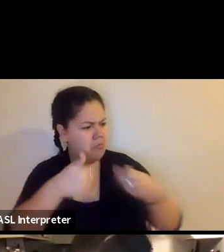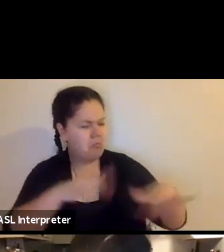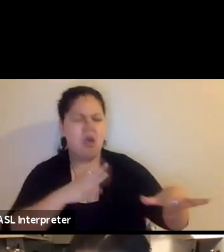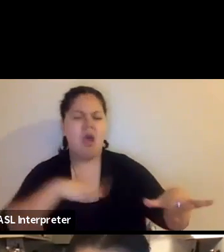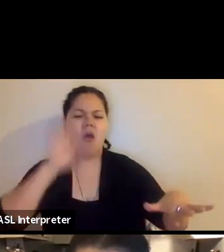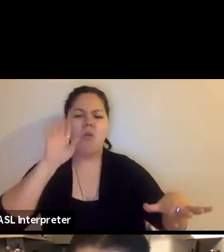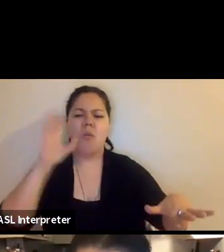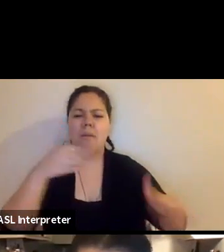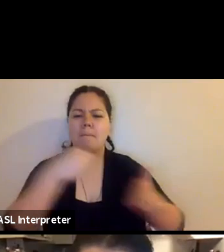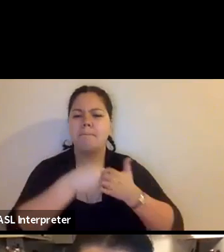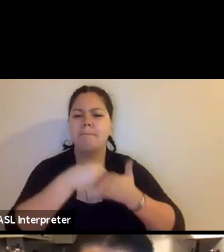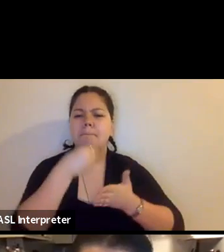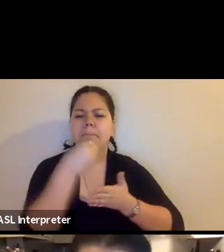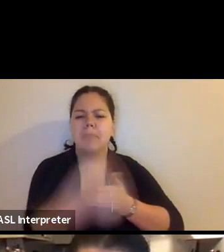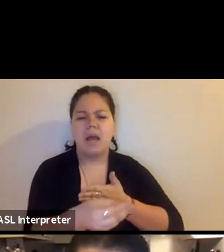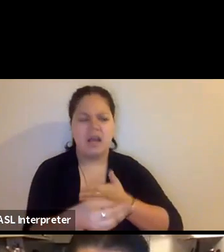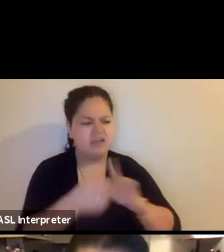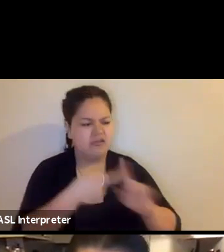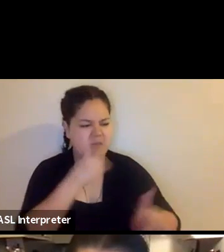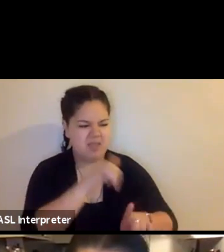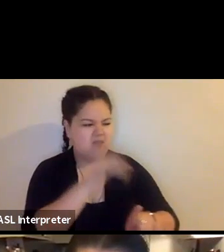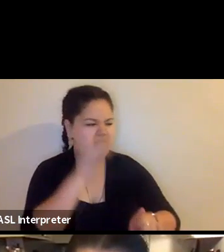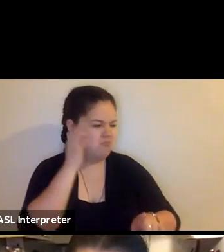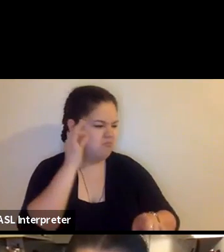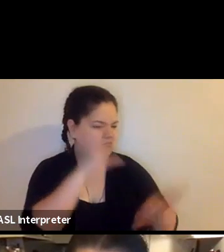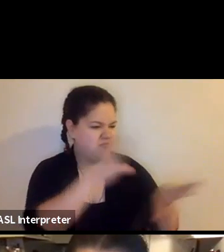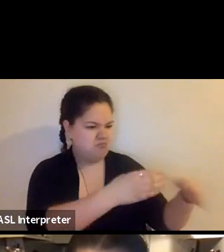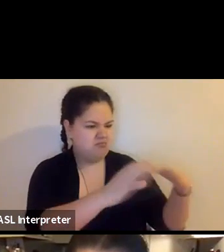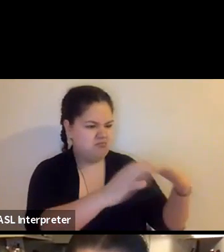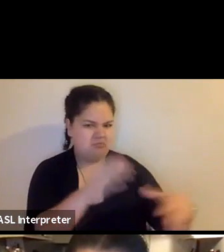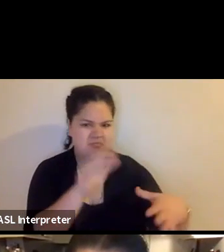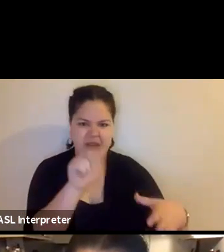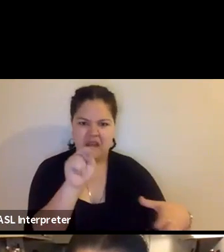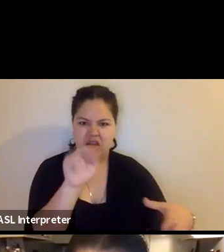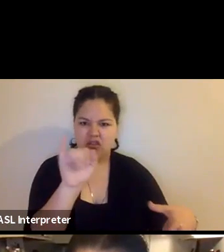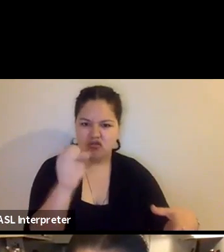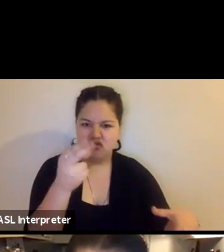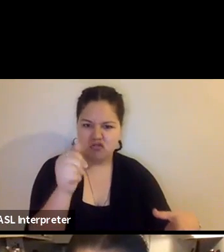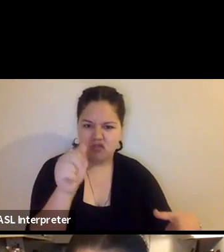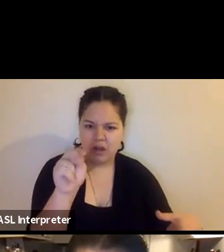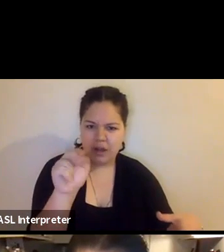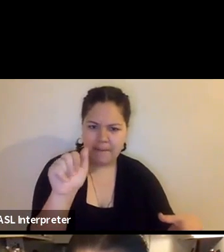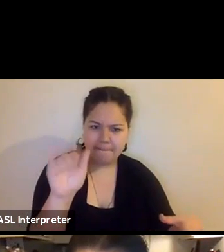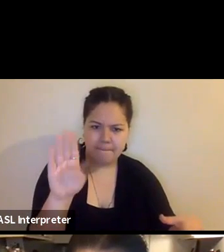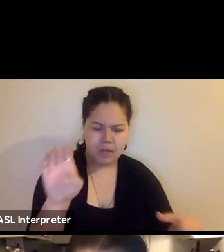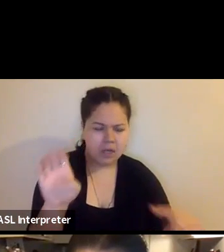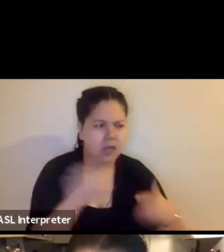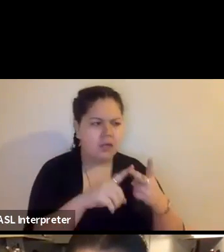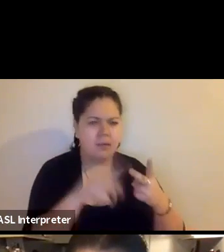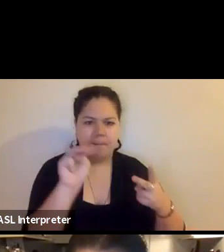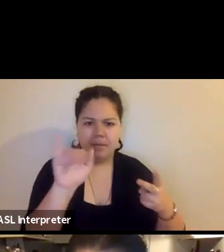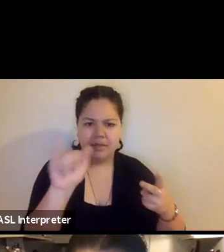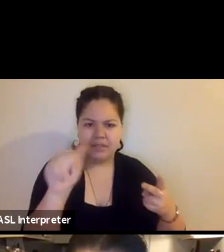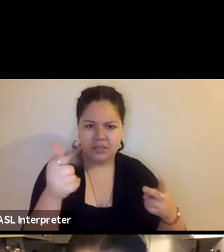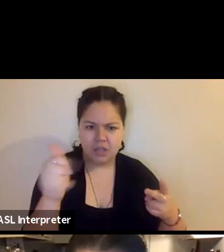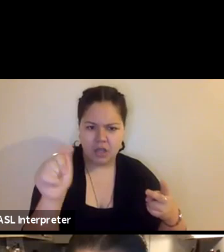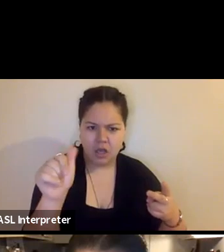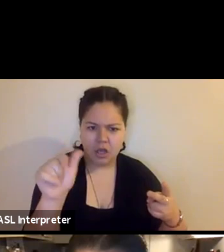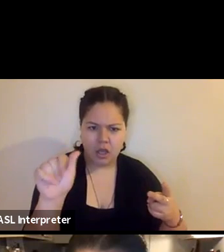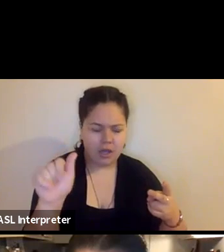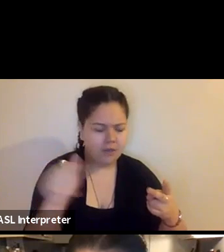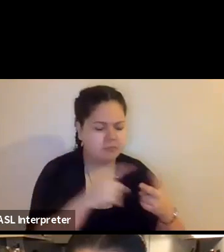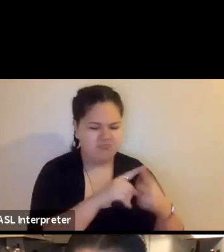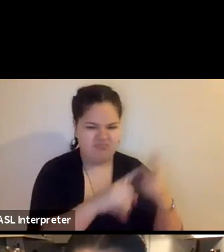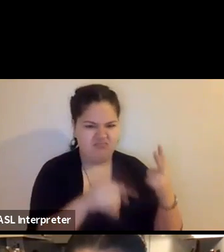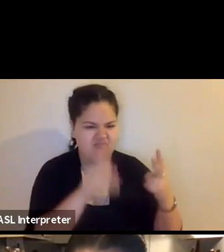buying this territory from the Mississaugic Anishinaabeg, Mississauga Anishinaabe people